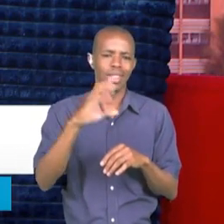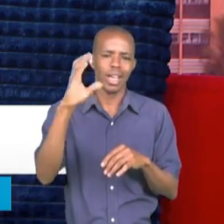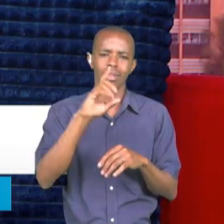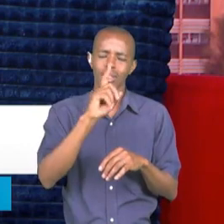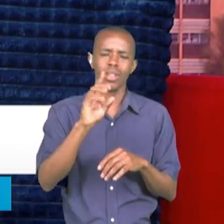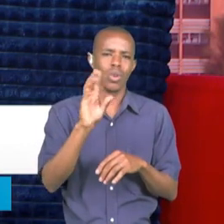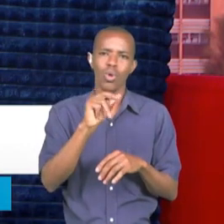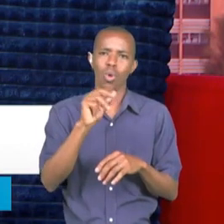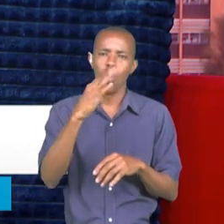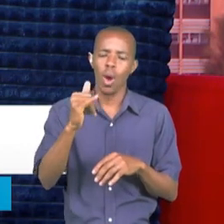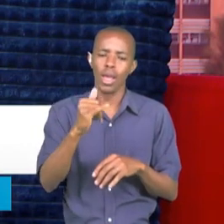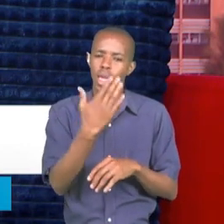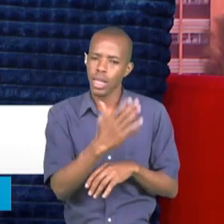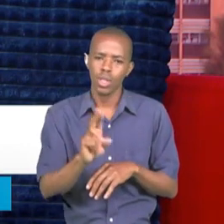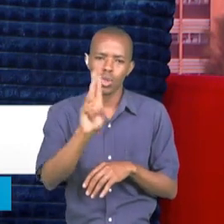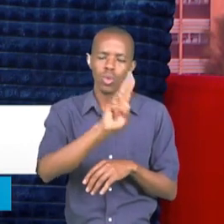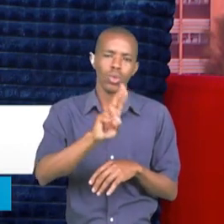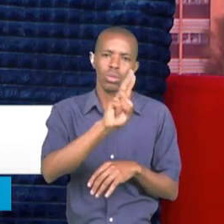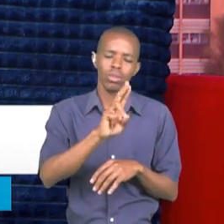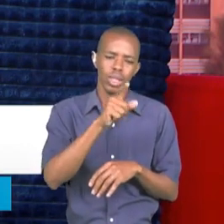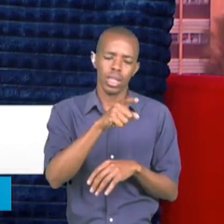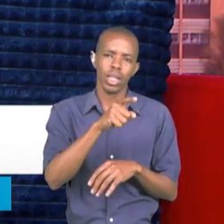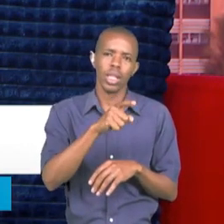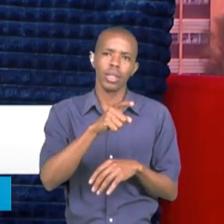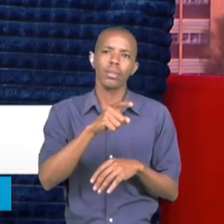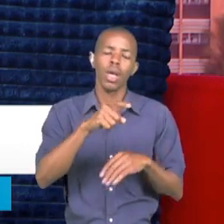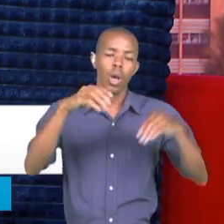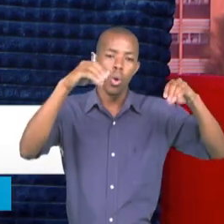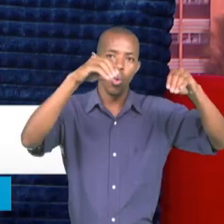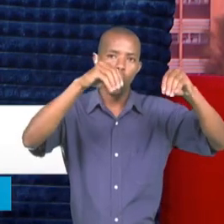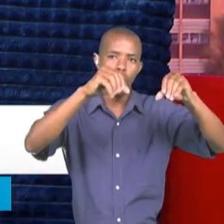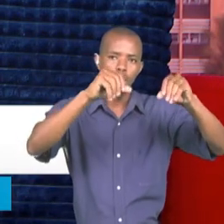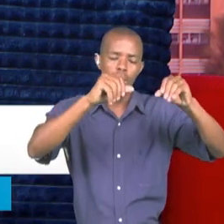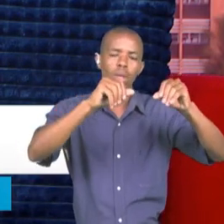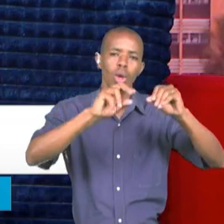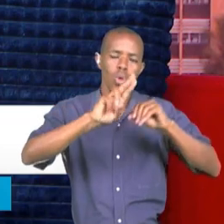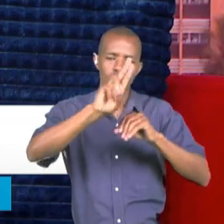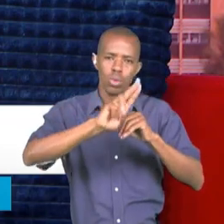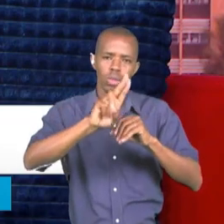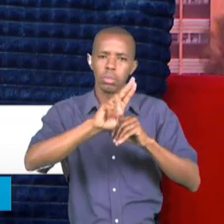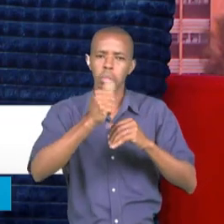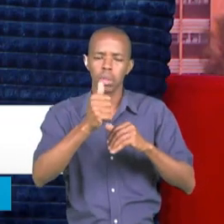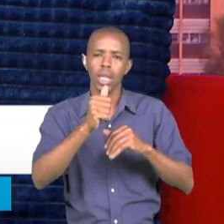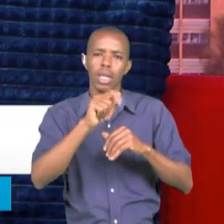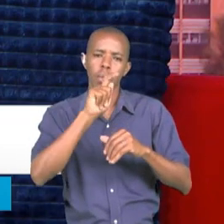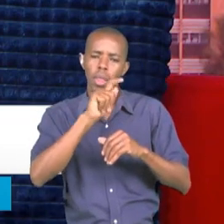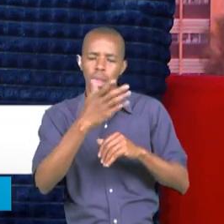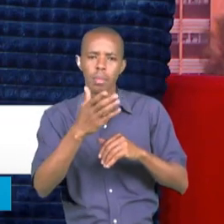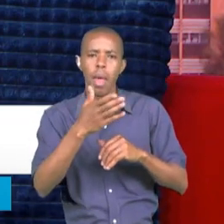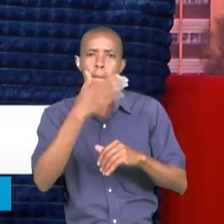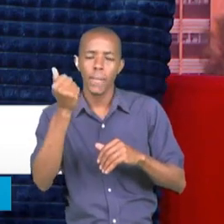all zile vitu natumia kuensure kwa na food poa. You see, quality, like for example, if you're using cheese, you don't just use any, you use the best